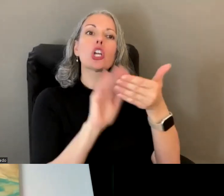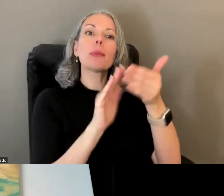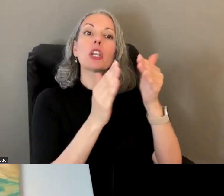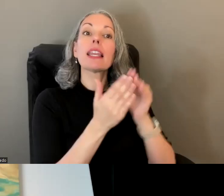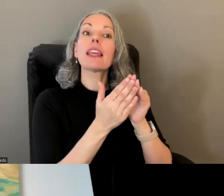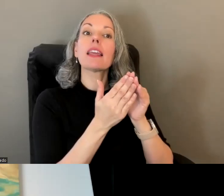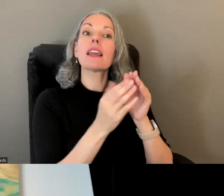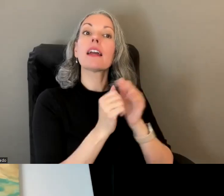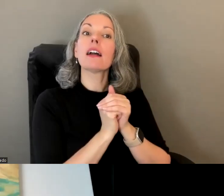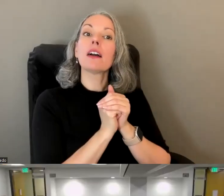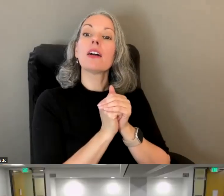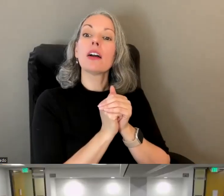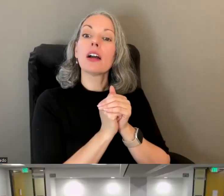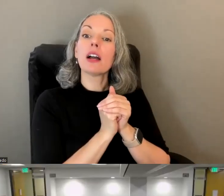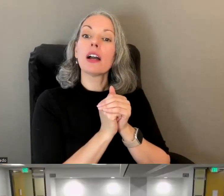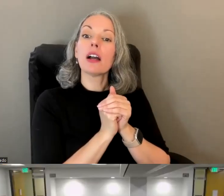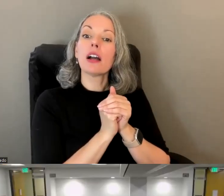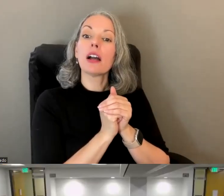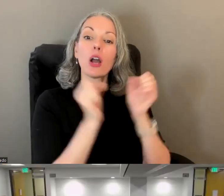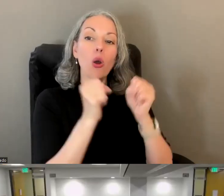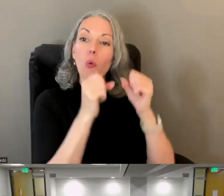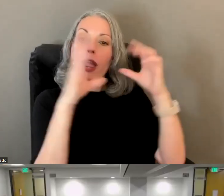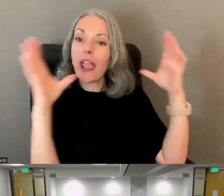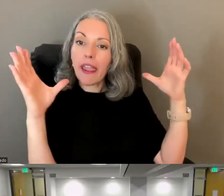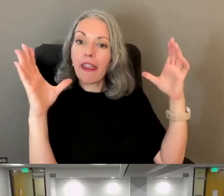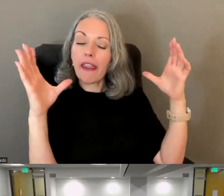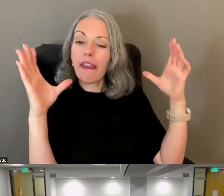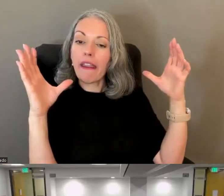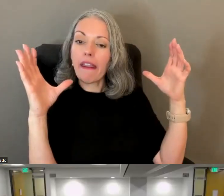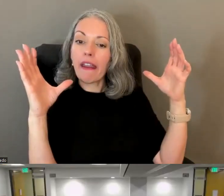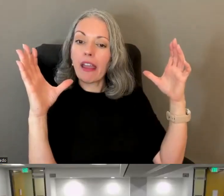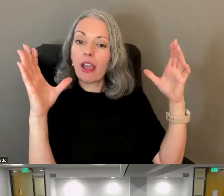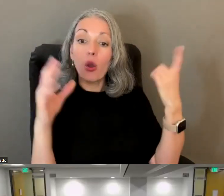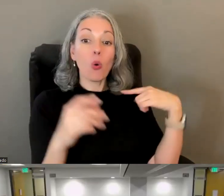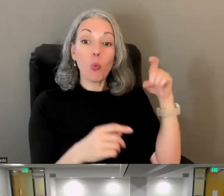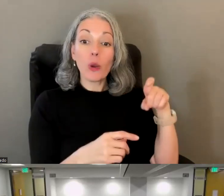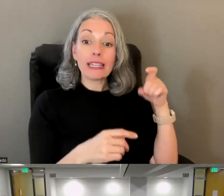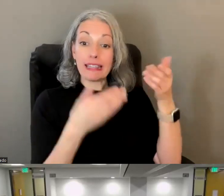be made aware of this? Like caregivers like me, we need this